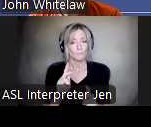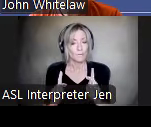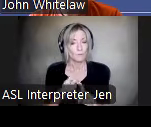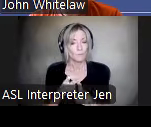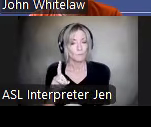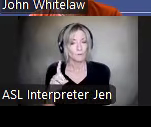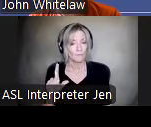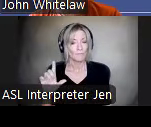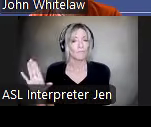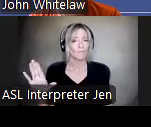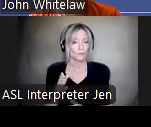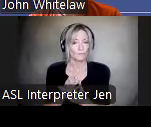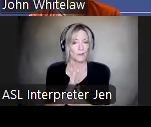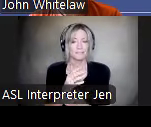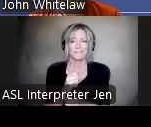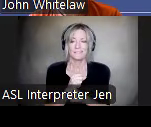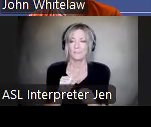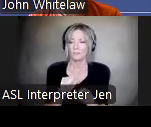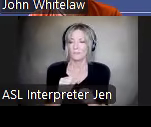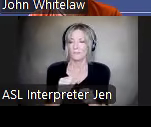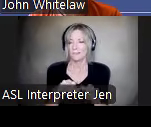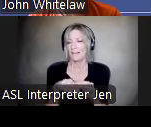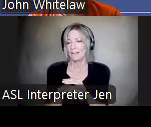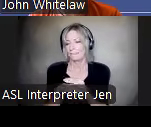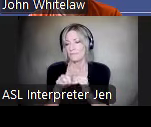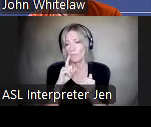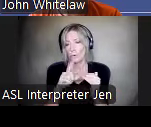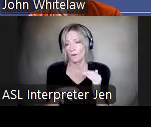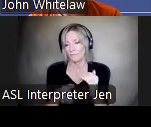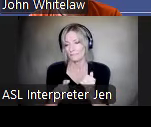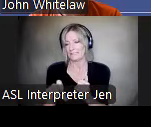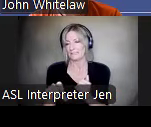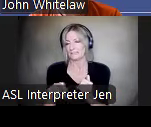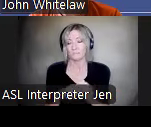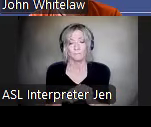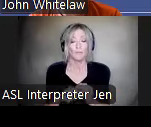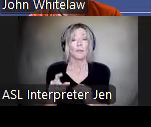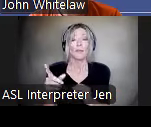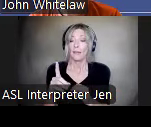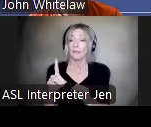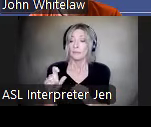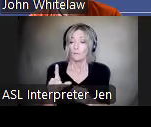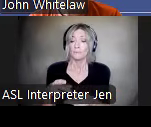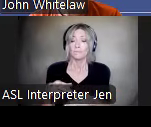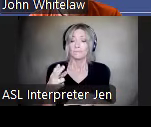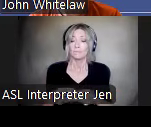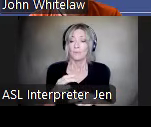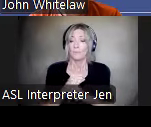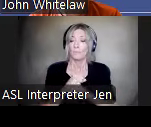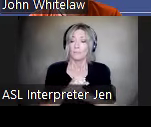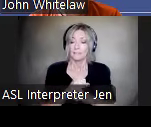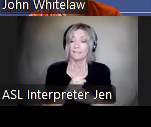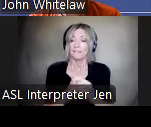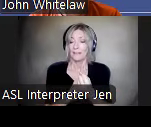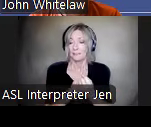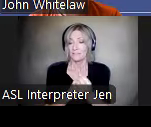and secures access to basic needs. Class C is also Delaware's designated protection and advocacy